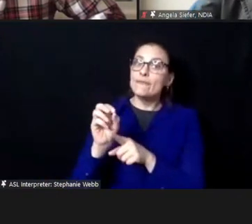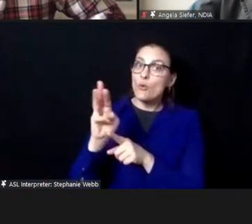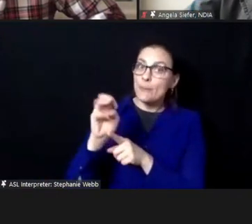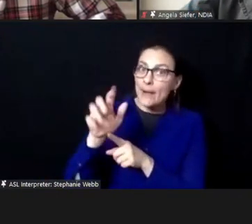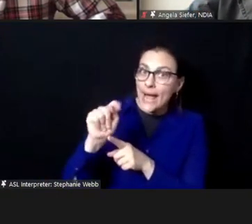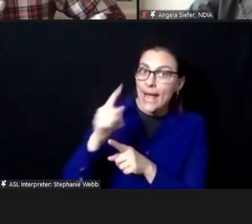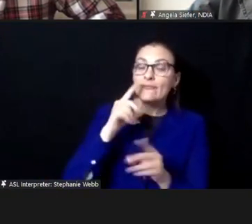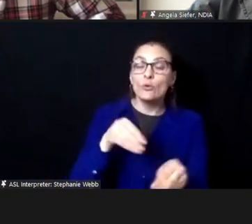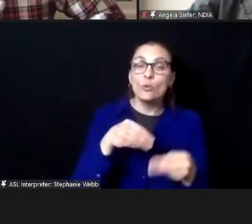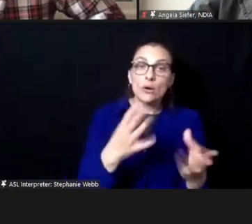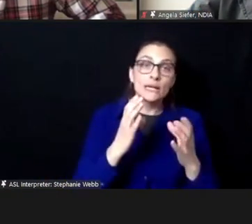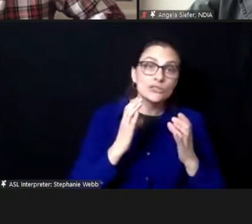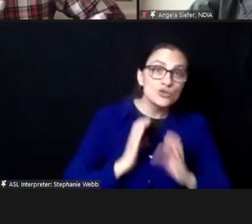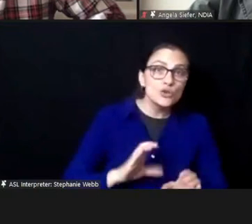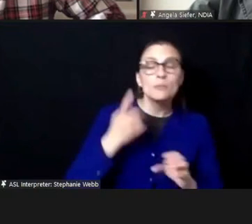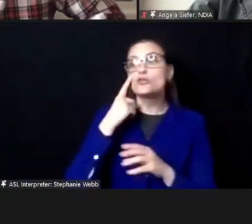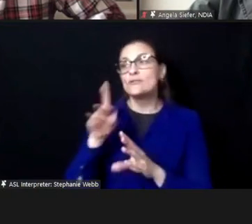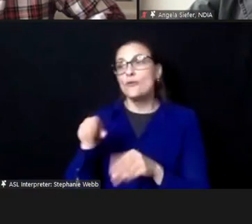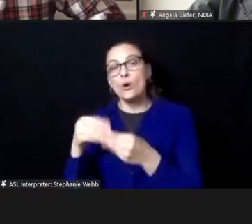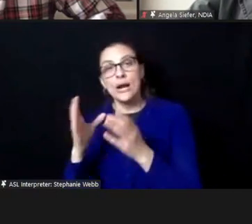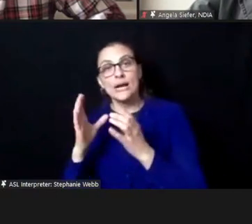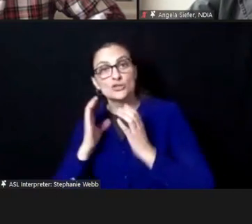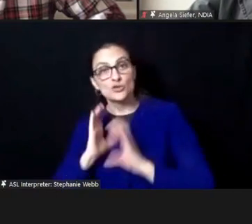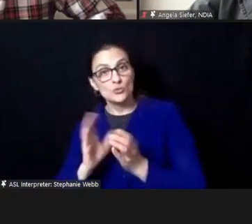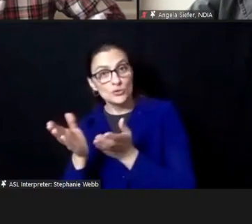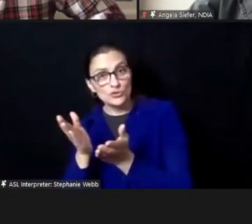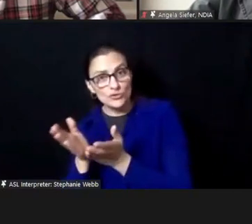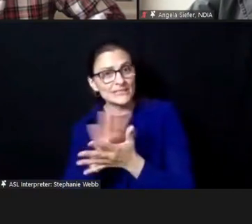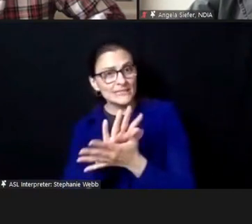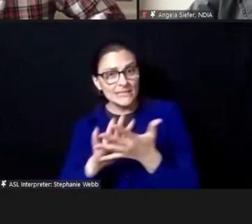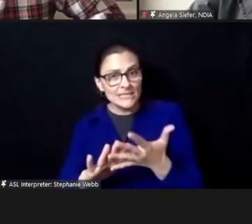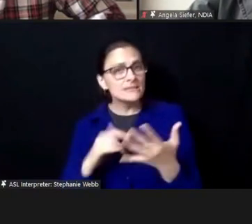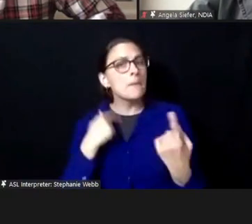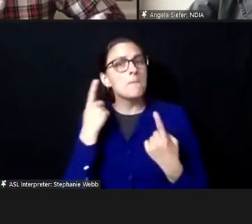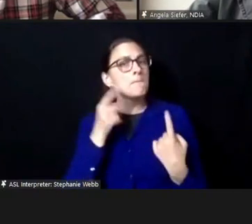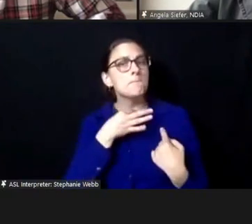last panel and just wanted to welcome you all to that conversation as well.